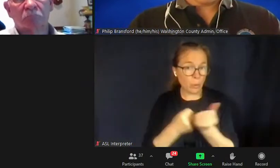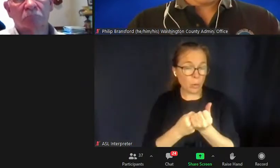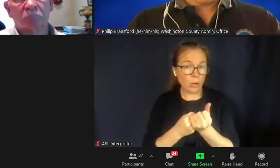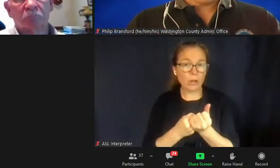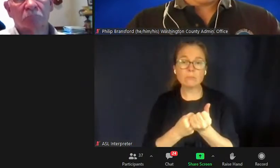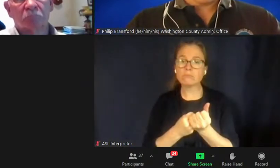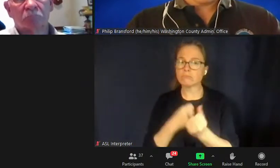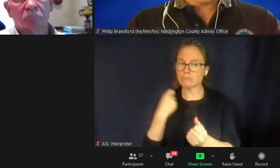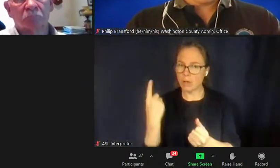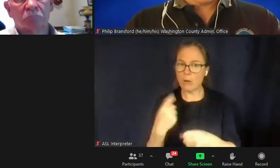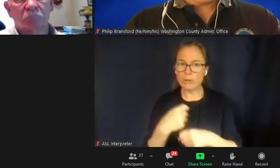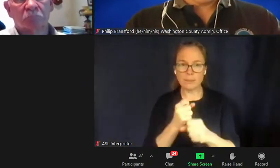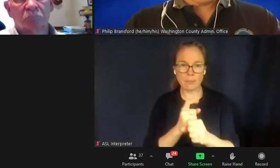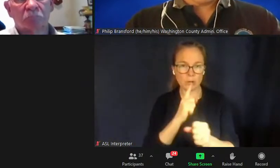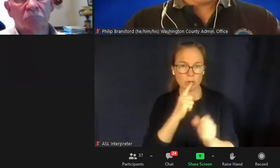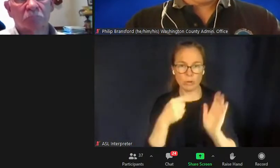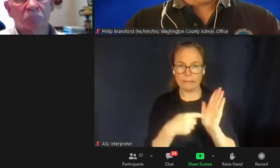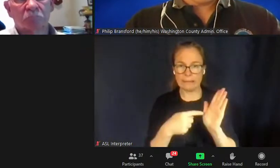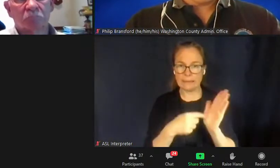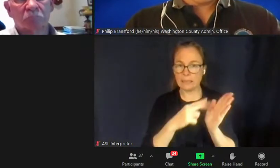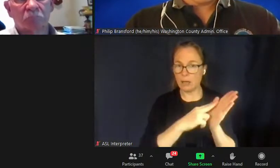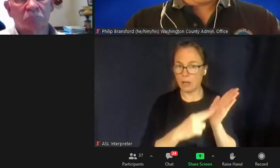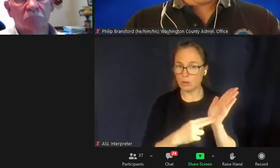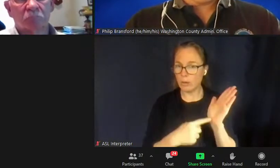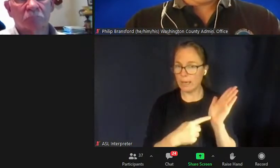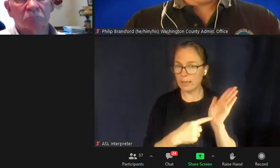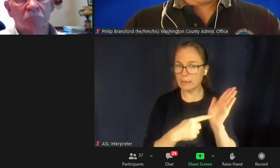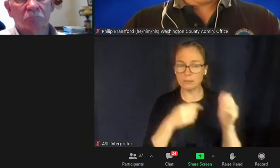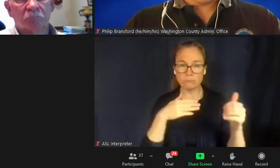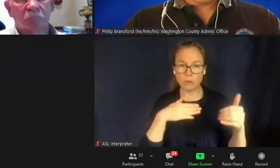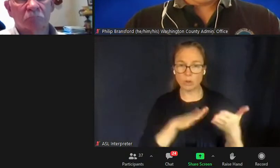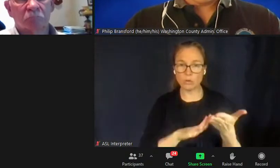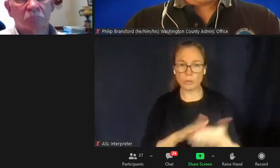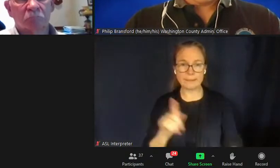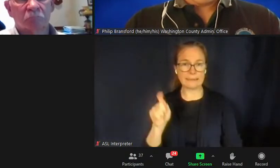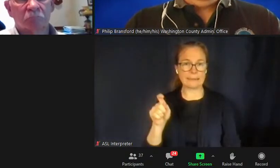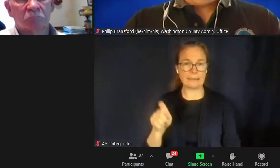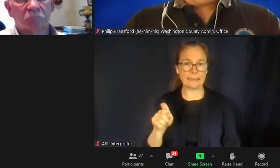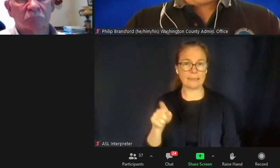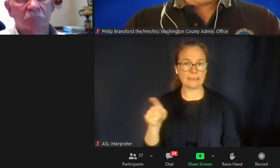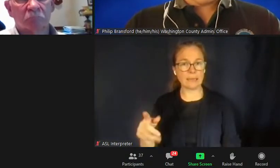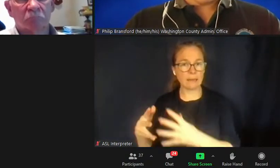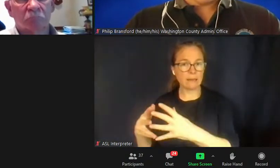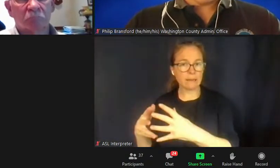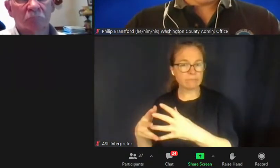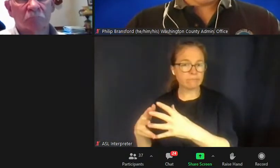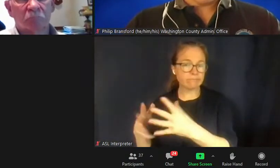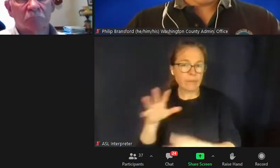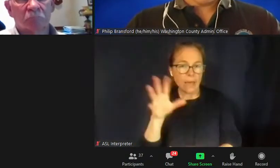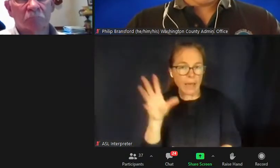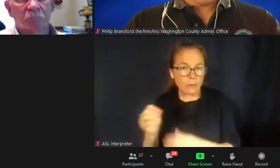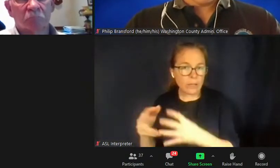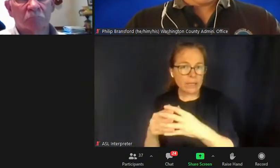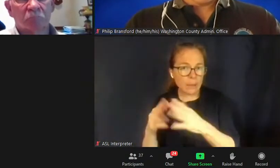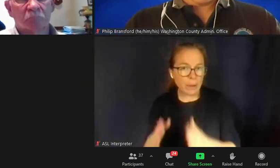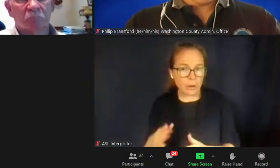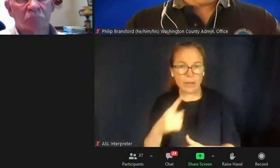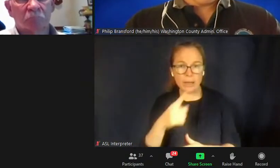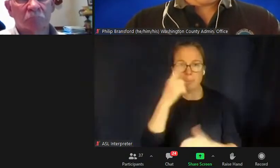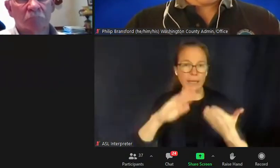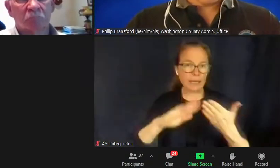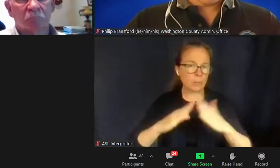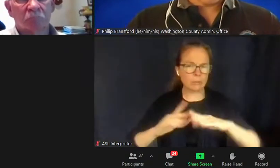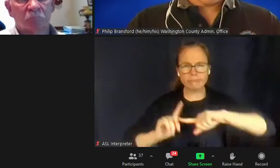sure to address the needs of our African American, Black community members of various